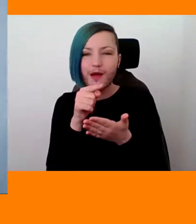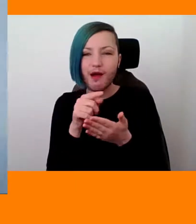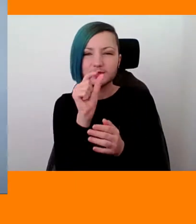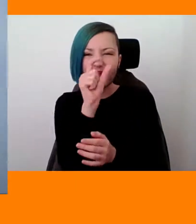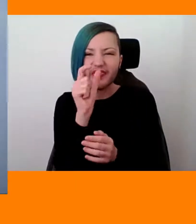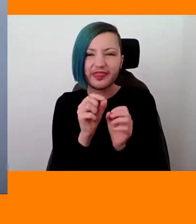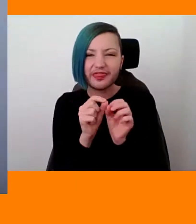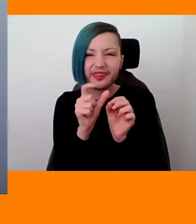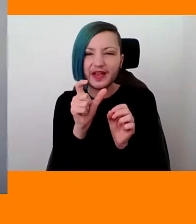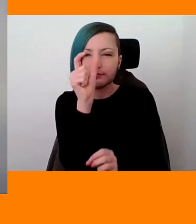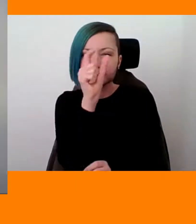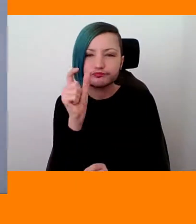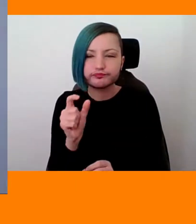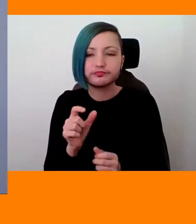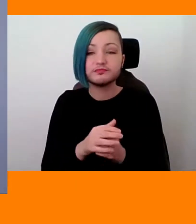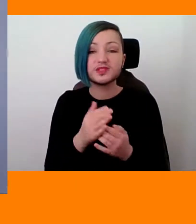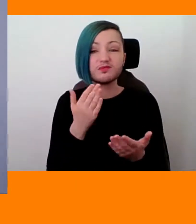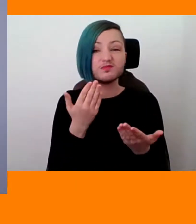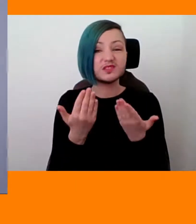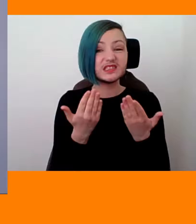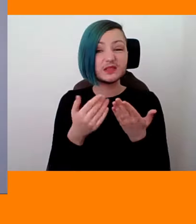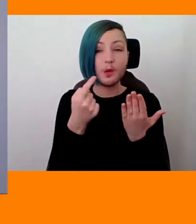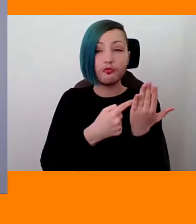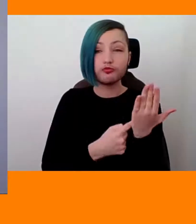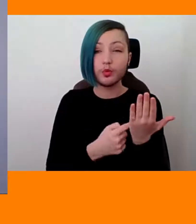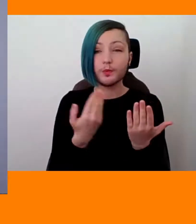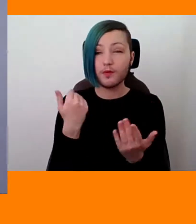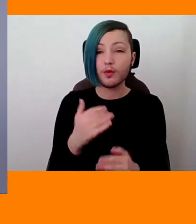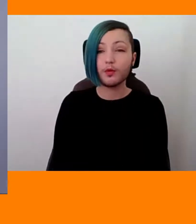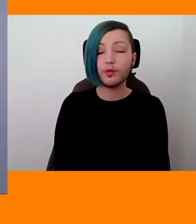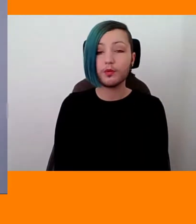So we're following the same sort of rules that we did with the first one,